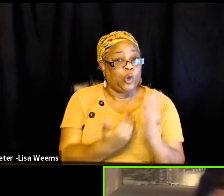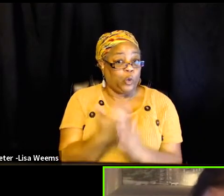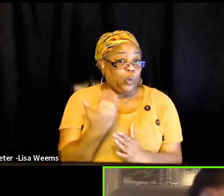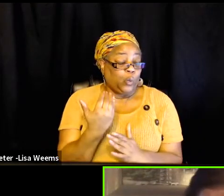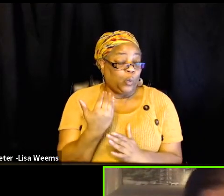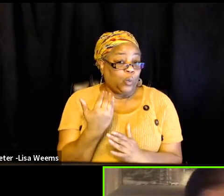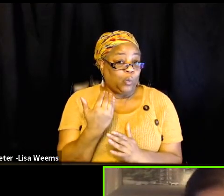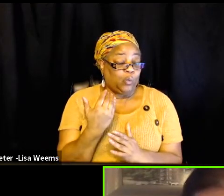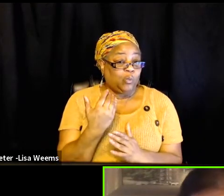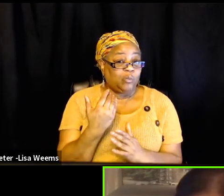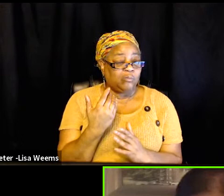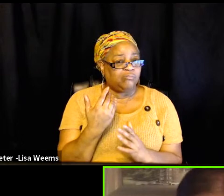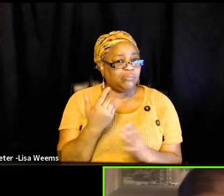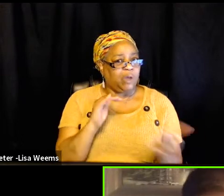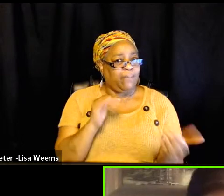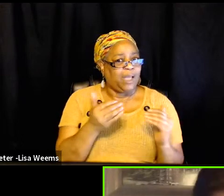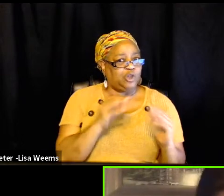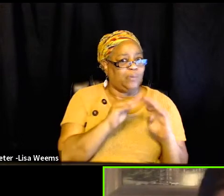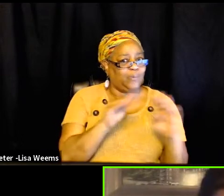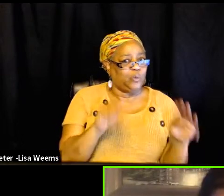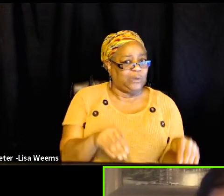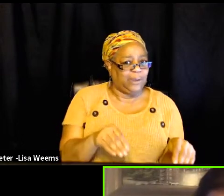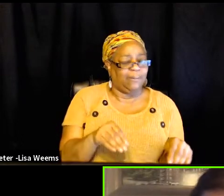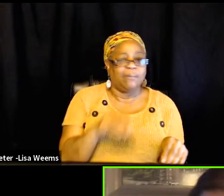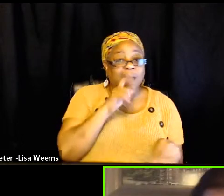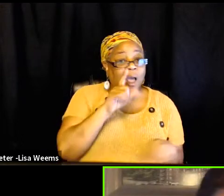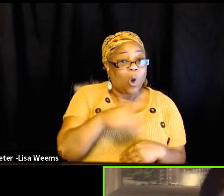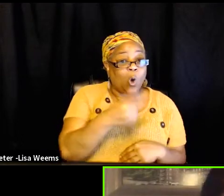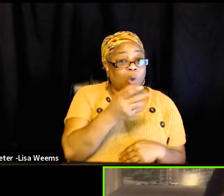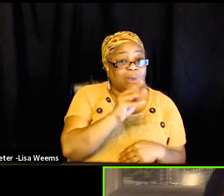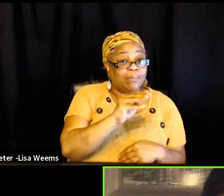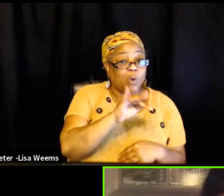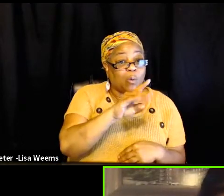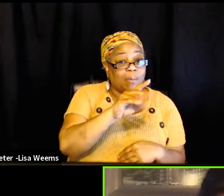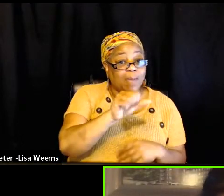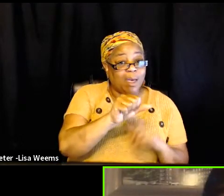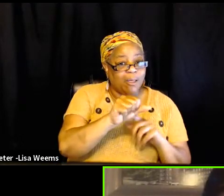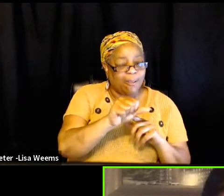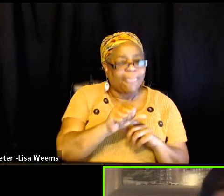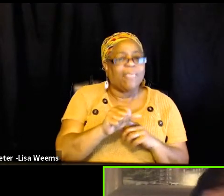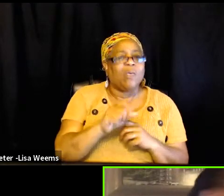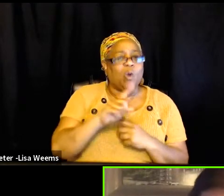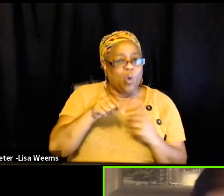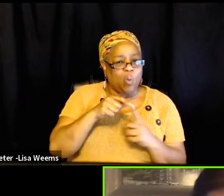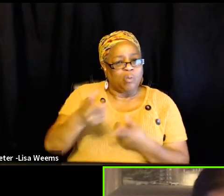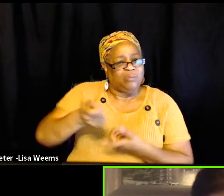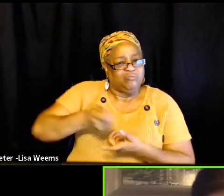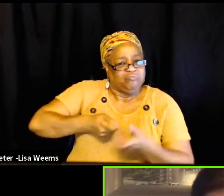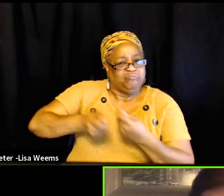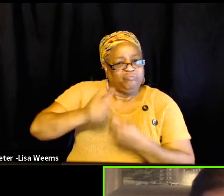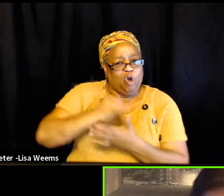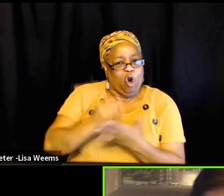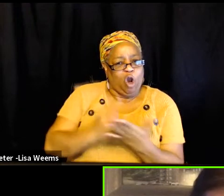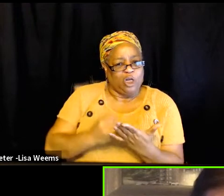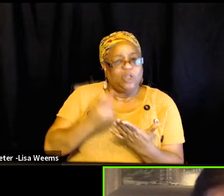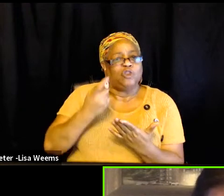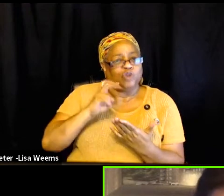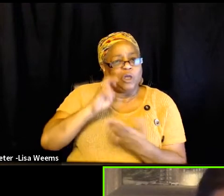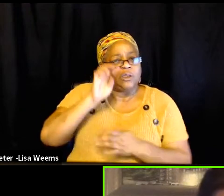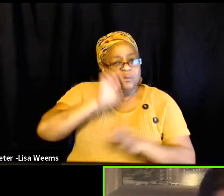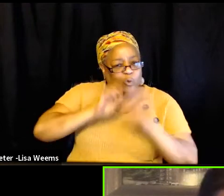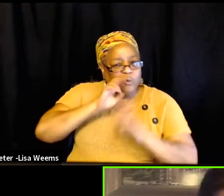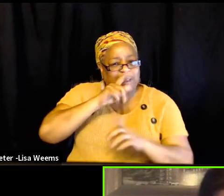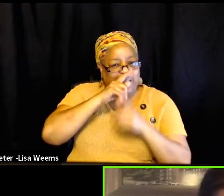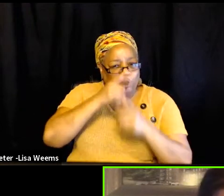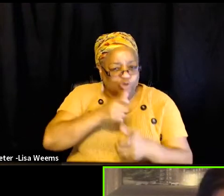of a museum, not just MoMA, which was as we brought artists in to start exploring their interests in relation to the